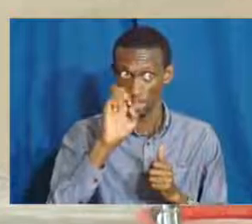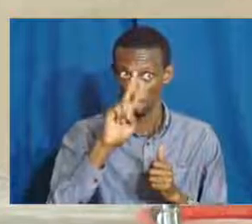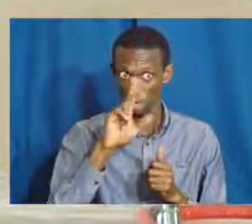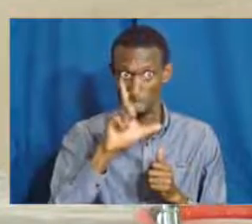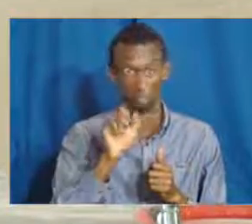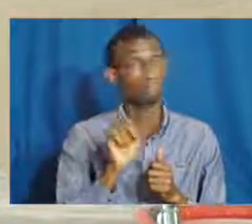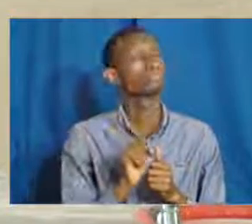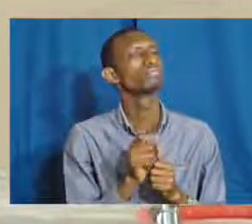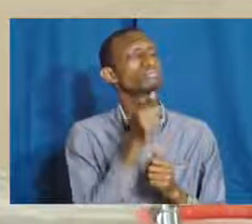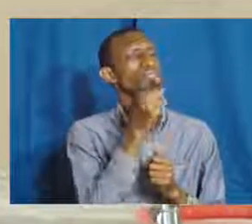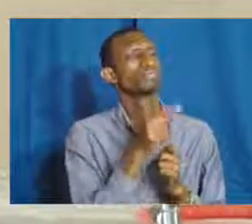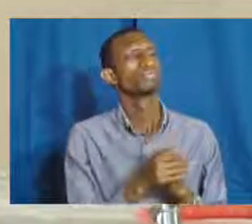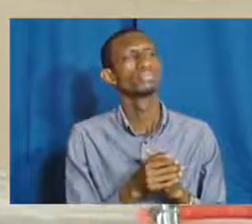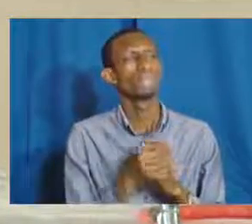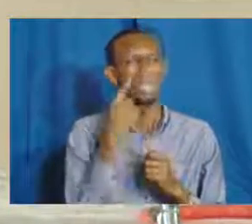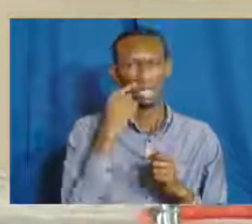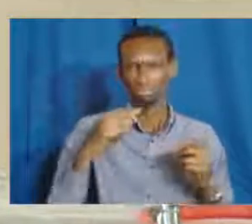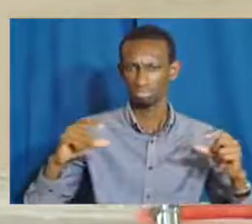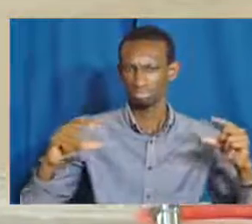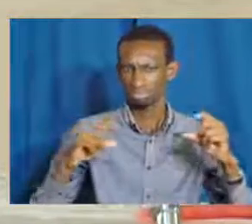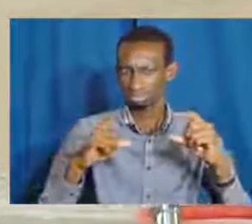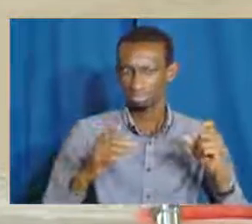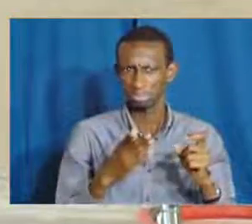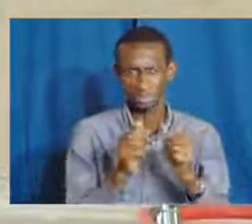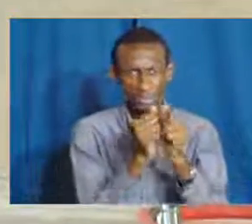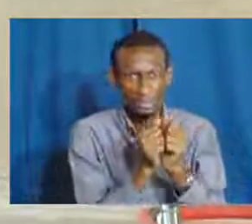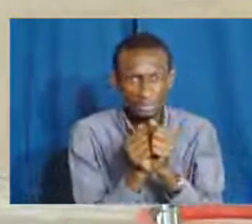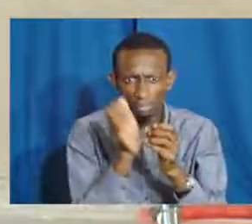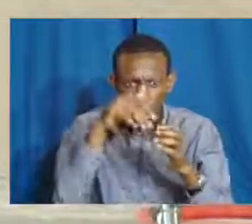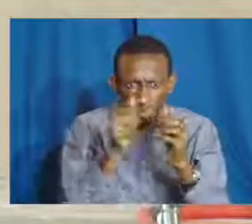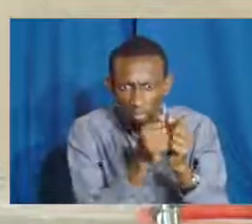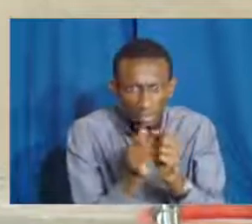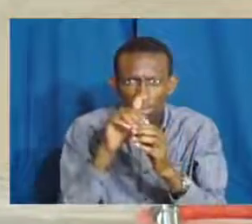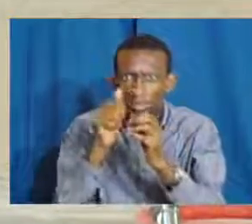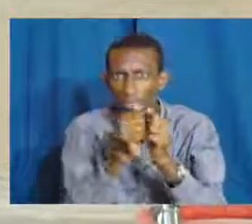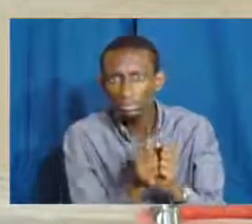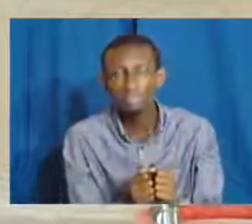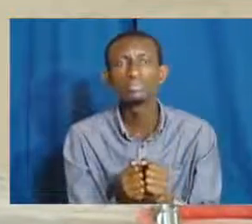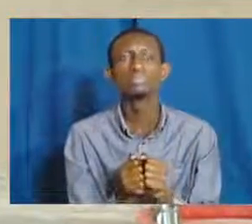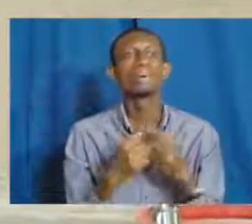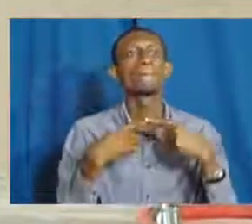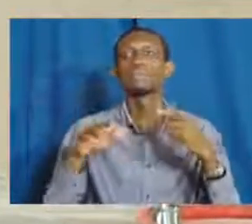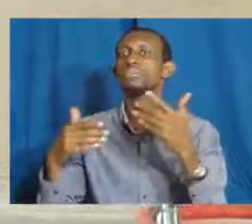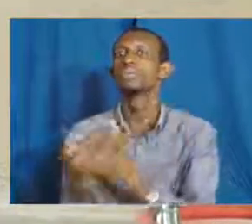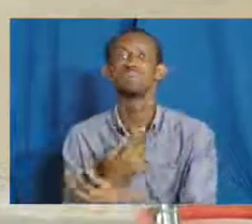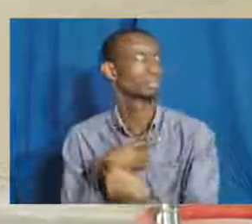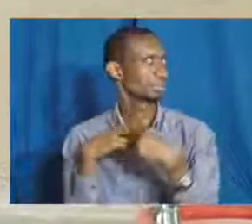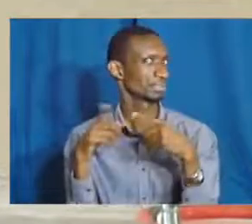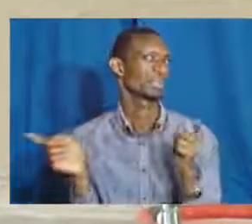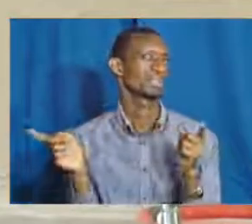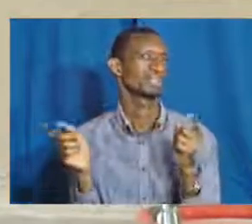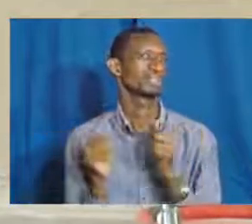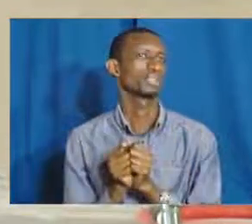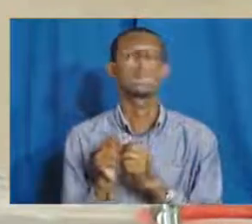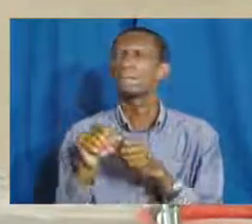of the elements put together in the same group, which is not in the modern periodic table. So